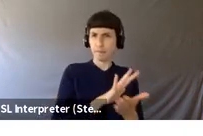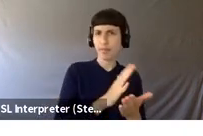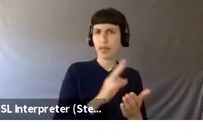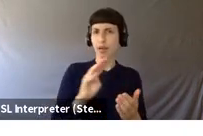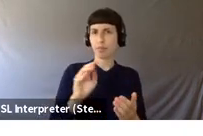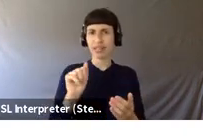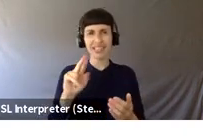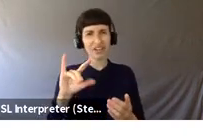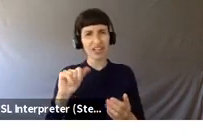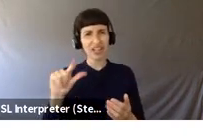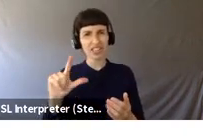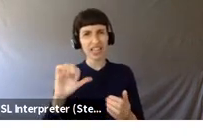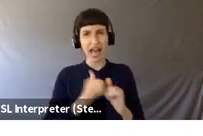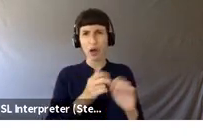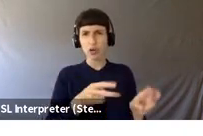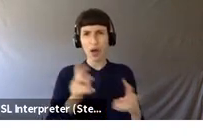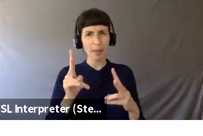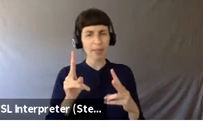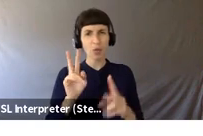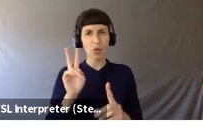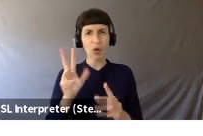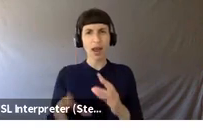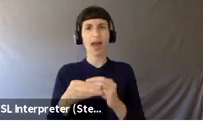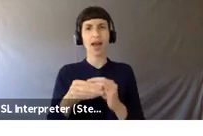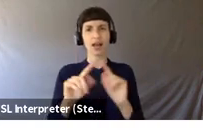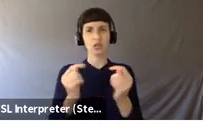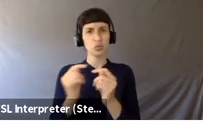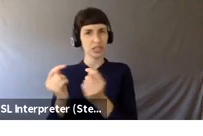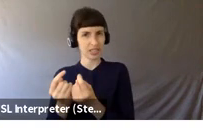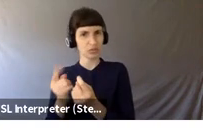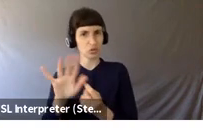system? How do you do that so your students can engage with the learning that you want for them?